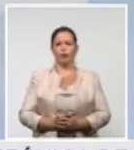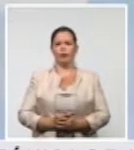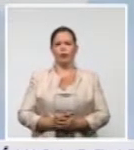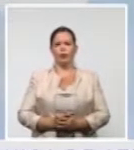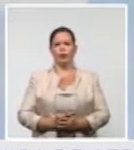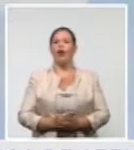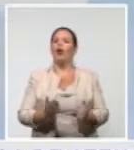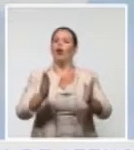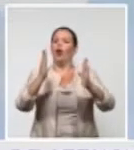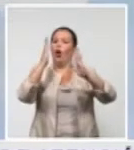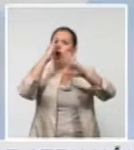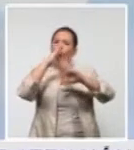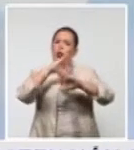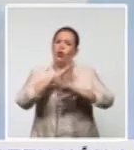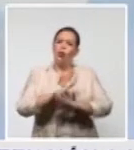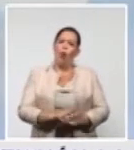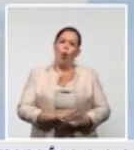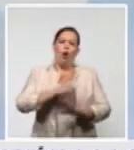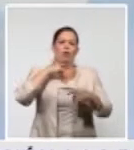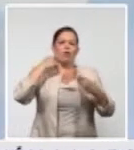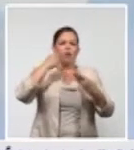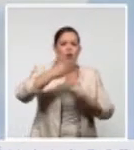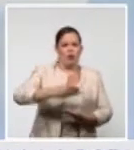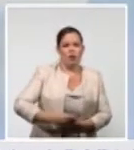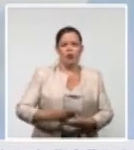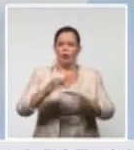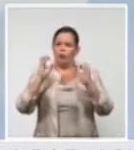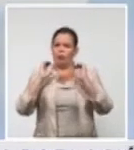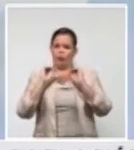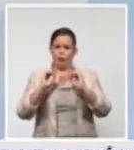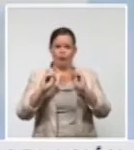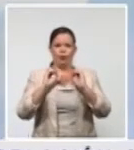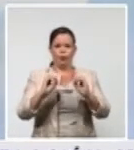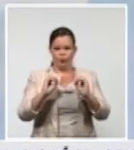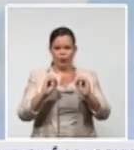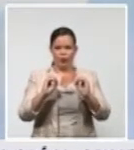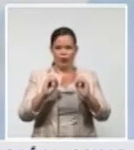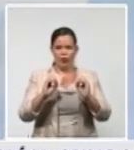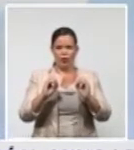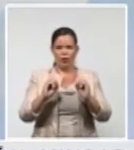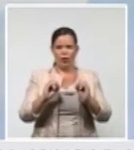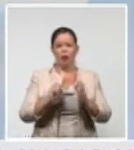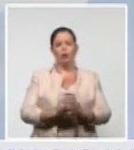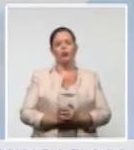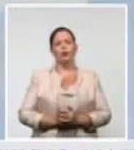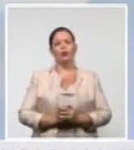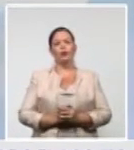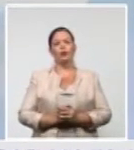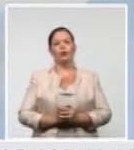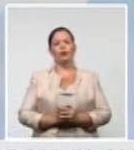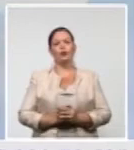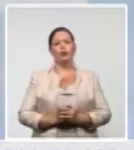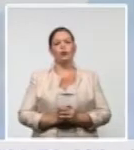17.3%, are active hospitalized cases, a high number as you can see.